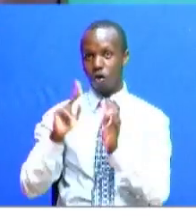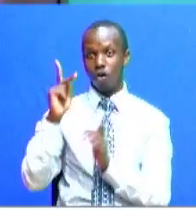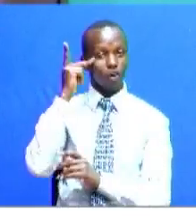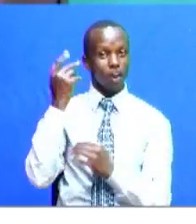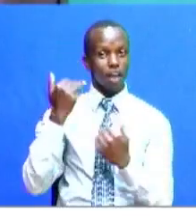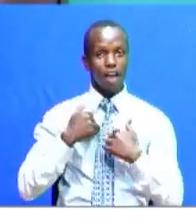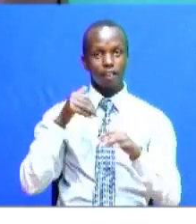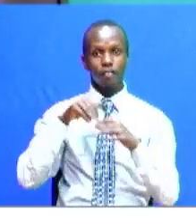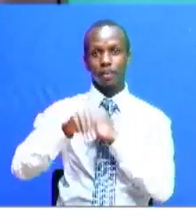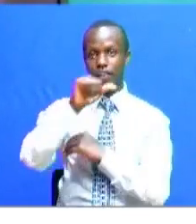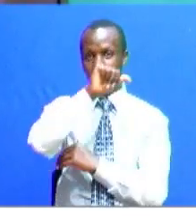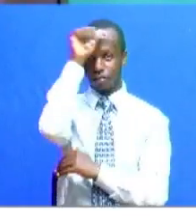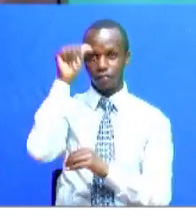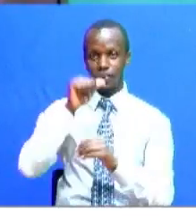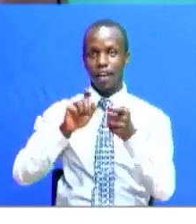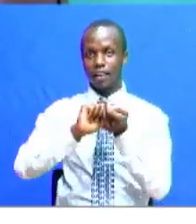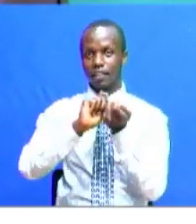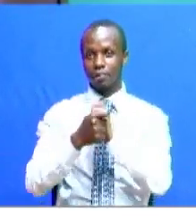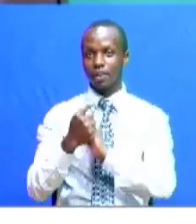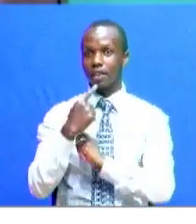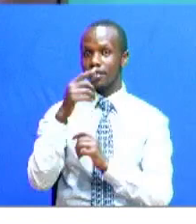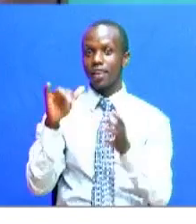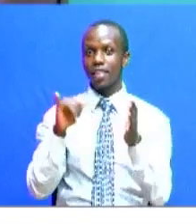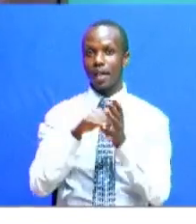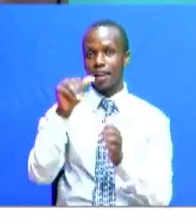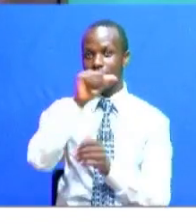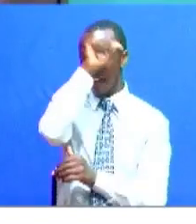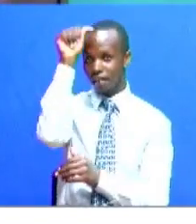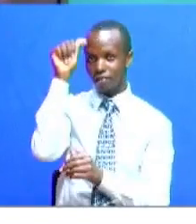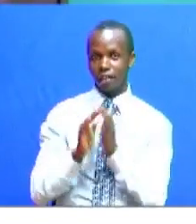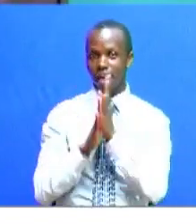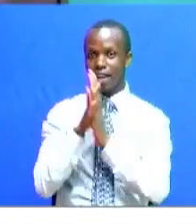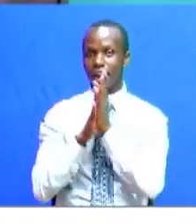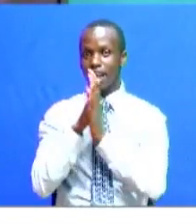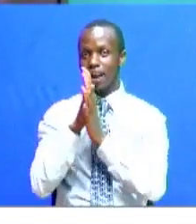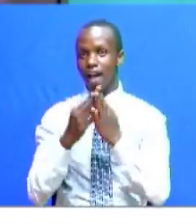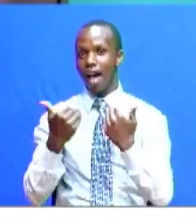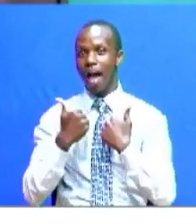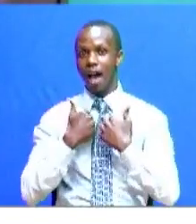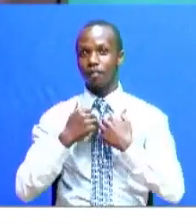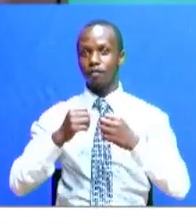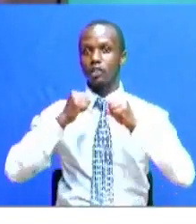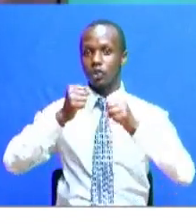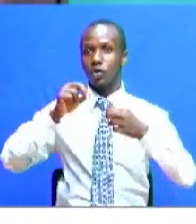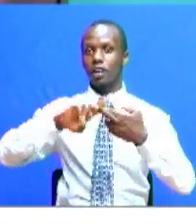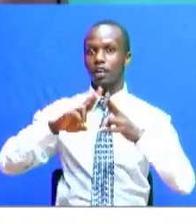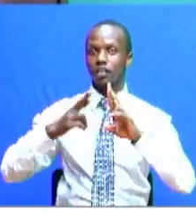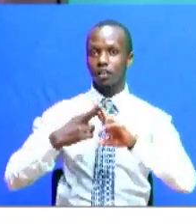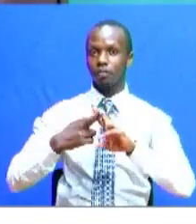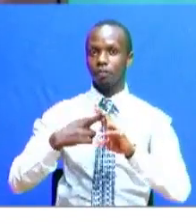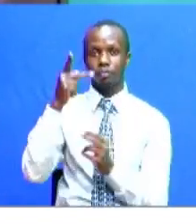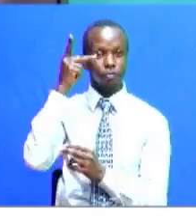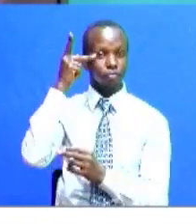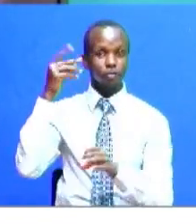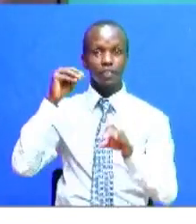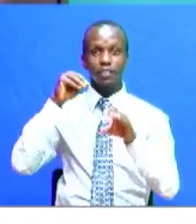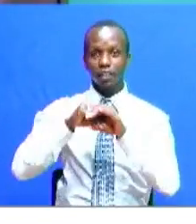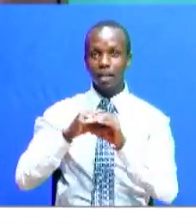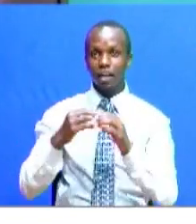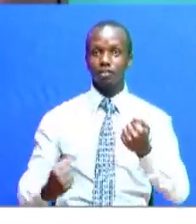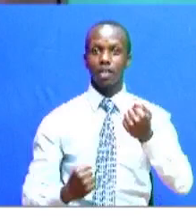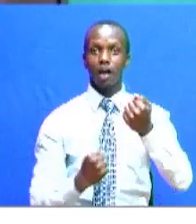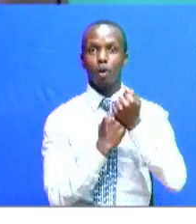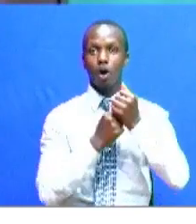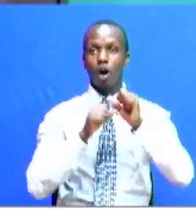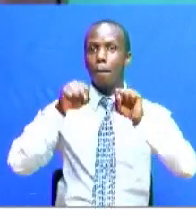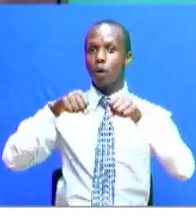Africa's transformation. He stated that Africa is eager to cultivate strong partnerships with Korean investors to harness its vast